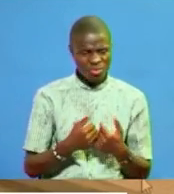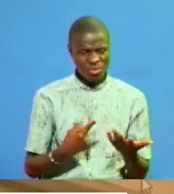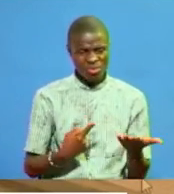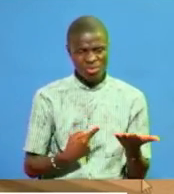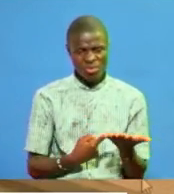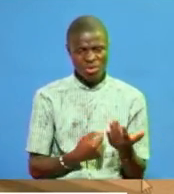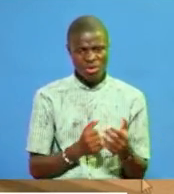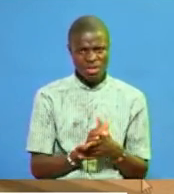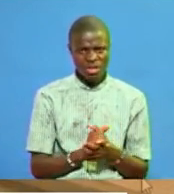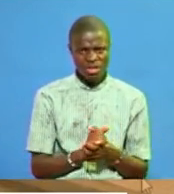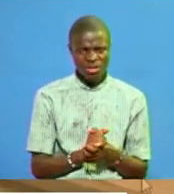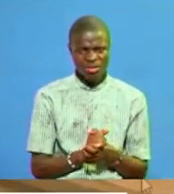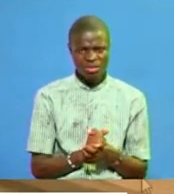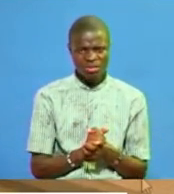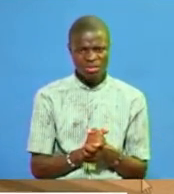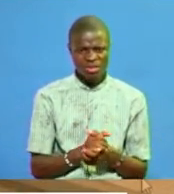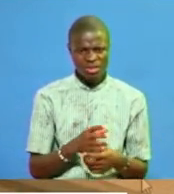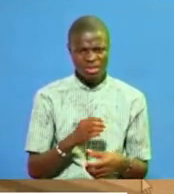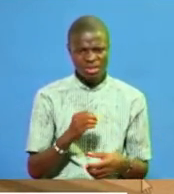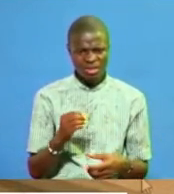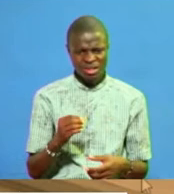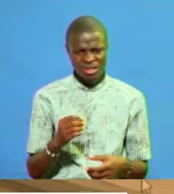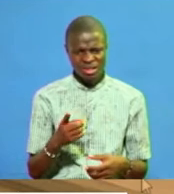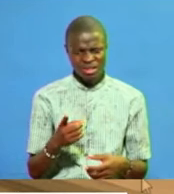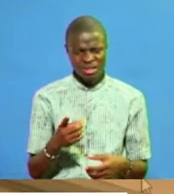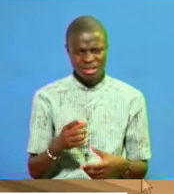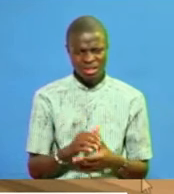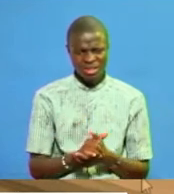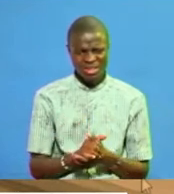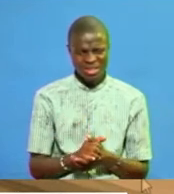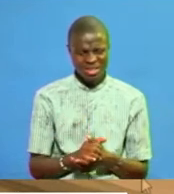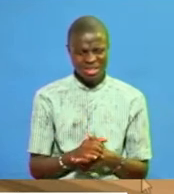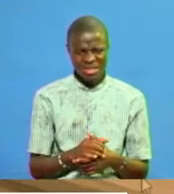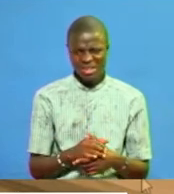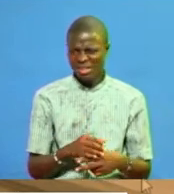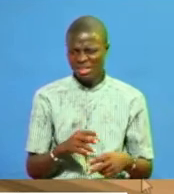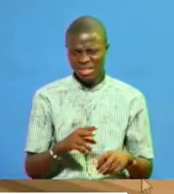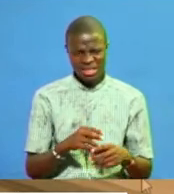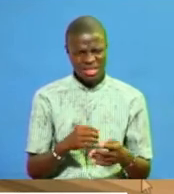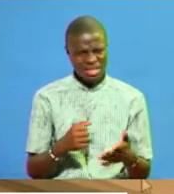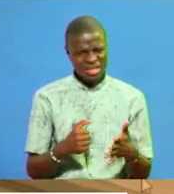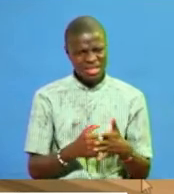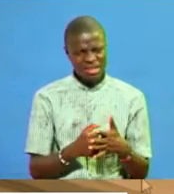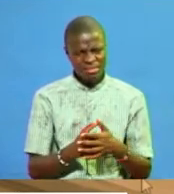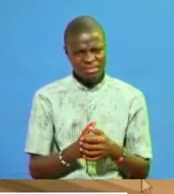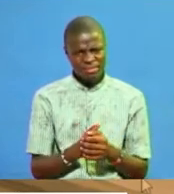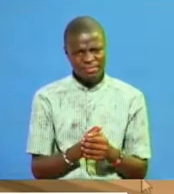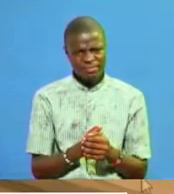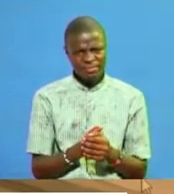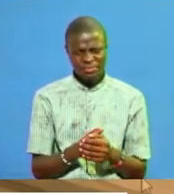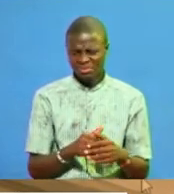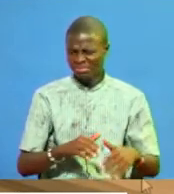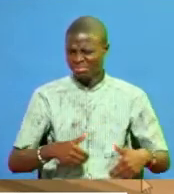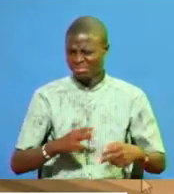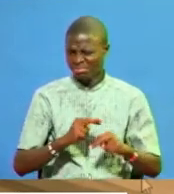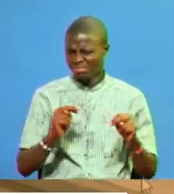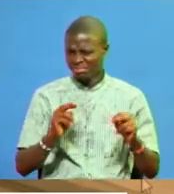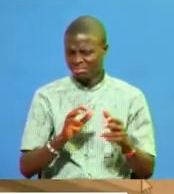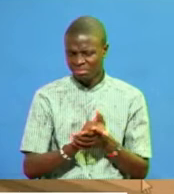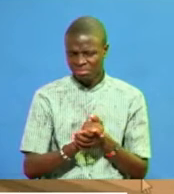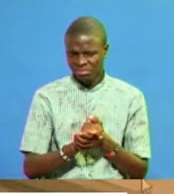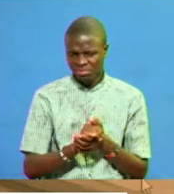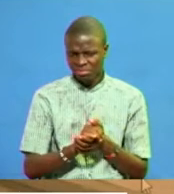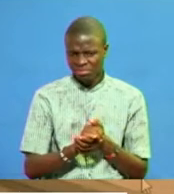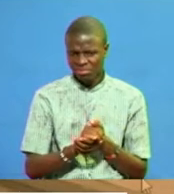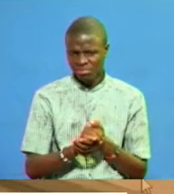wider adoption, and being a very new technology, then it's exposed to higher volatility. Mm-hmm. However, when you zoom out